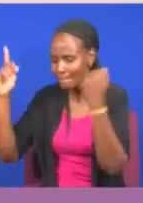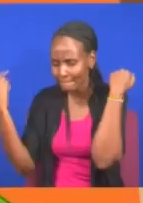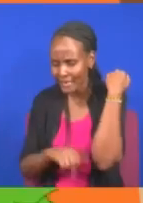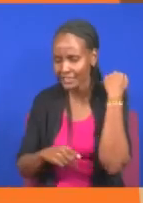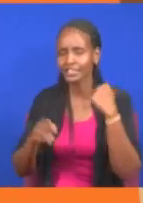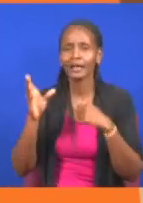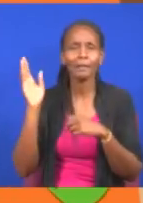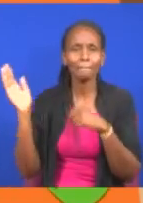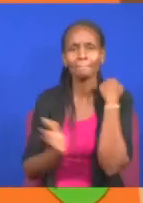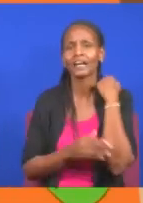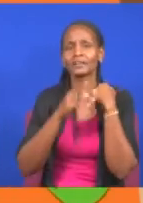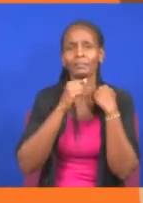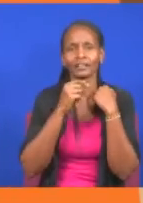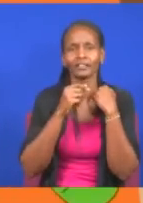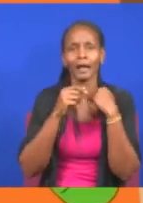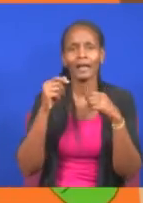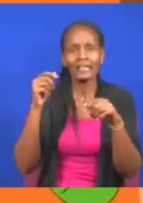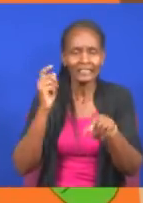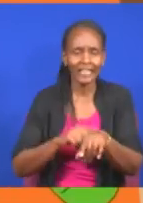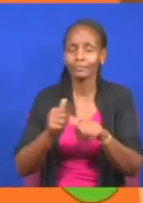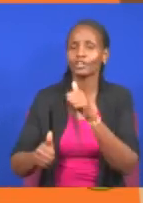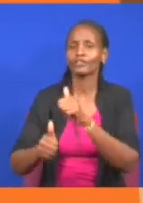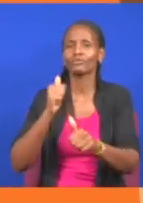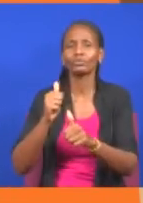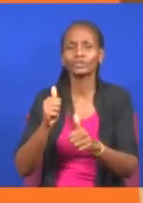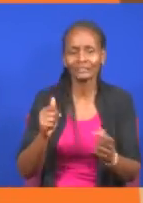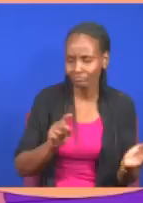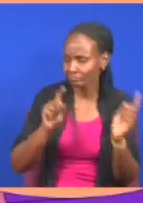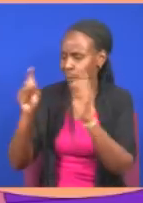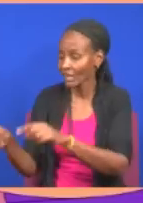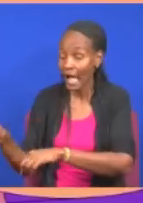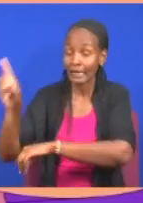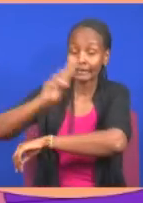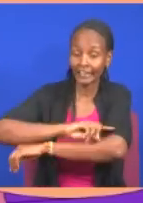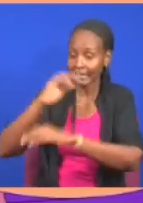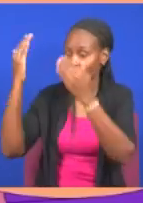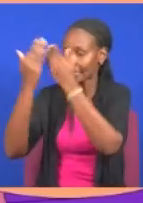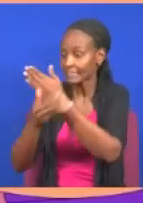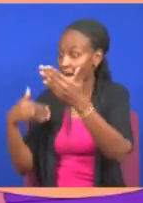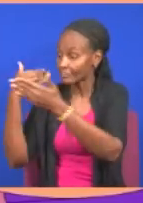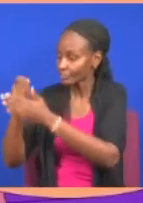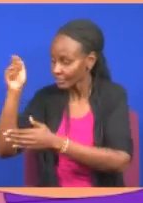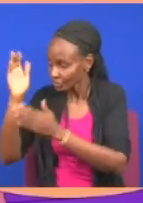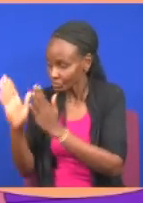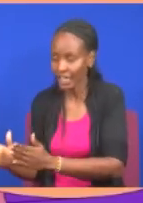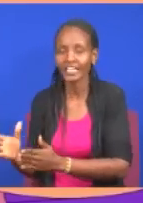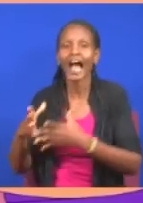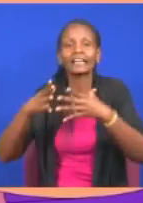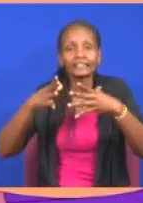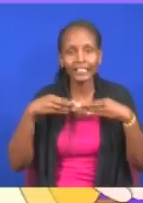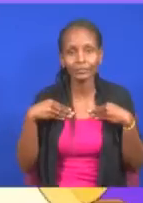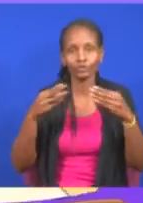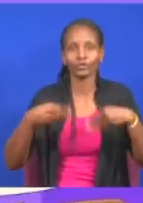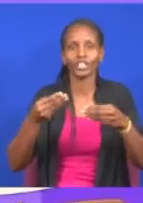cheated her. When he refused, she pestered him day and night till he finally agreed to give her what she